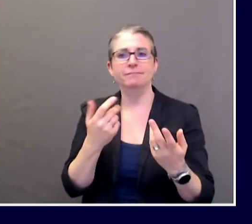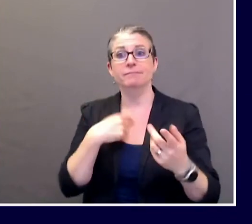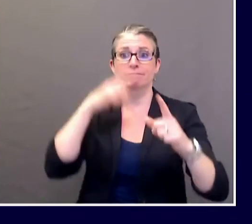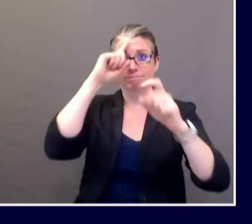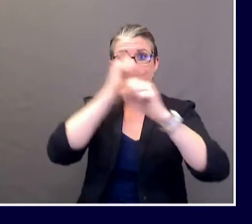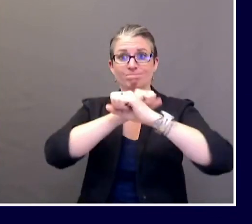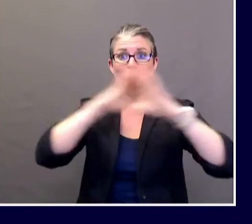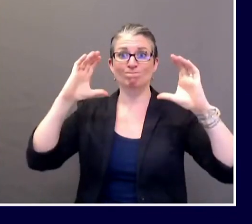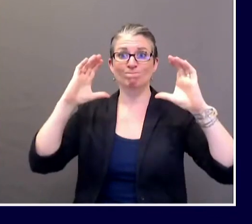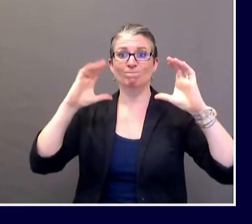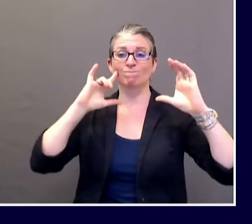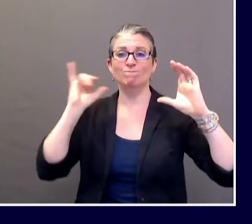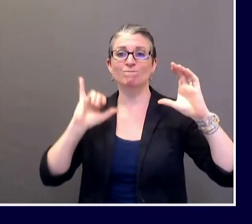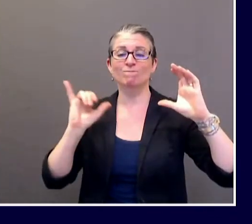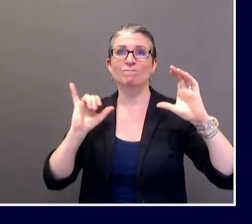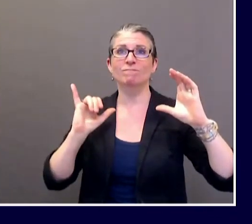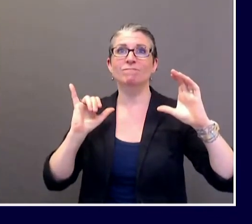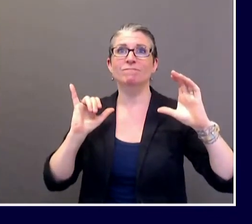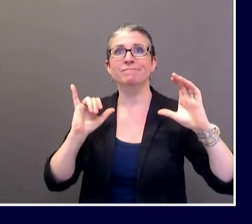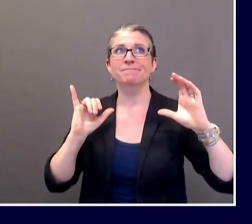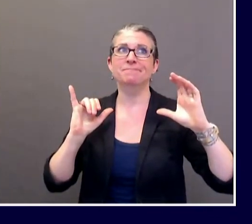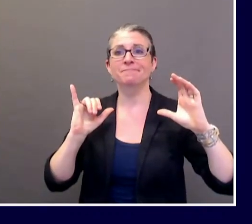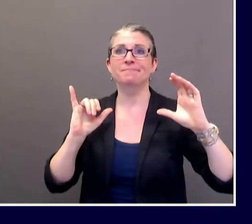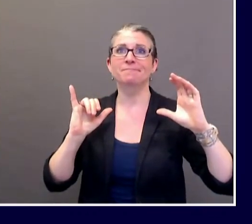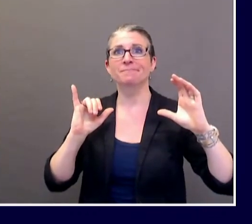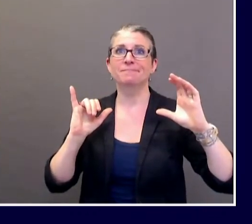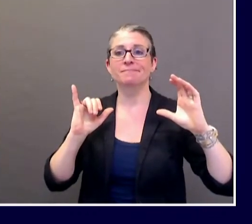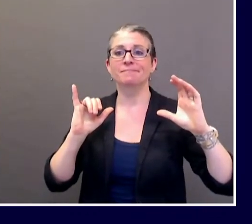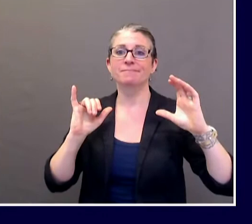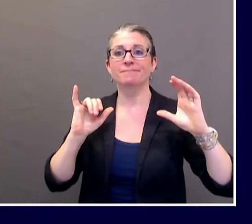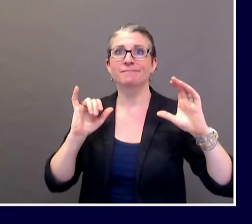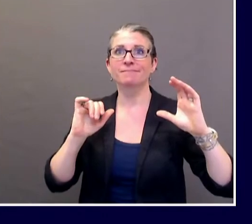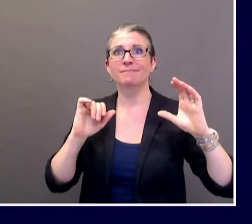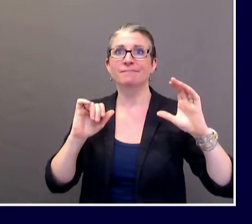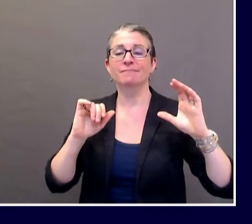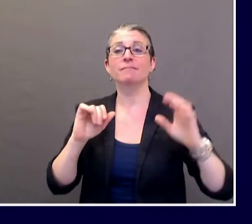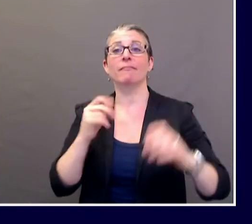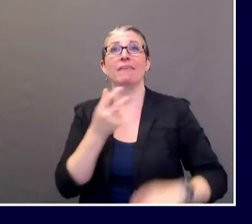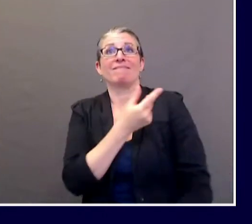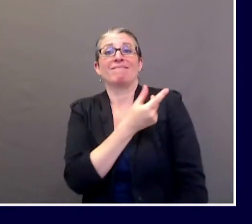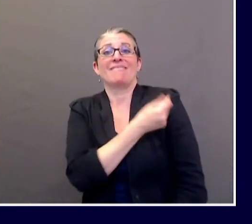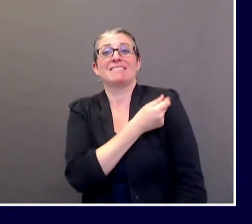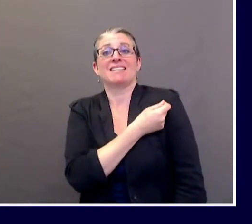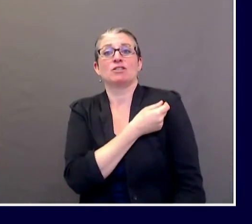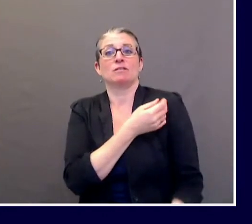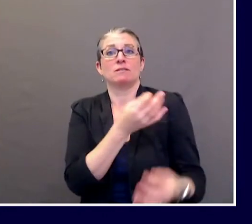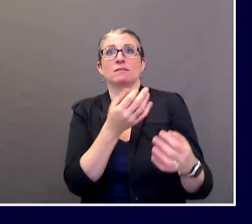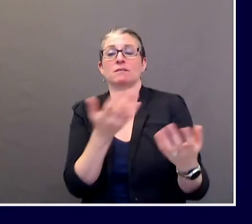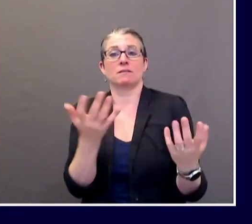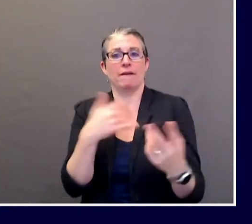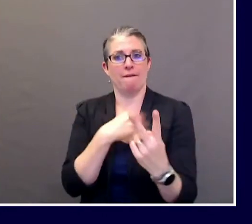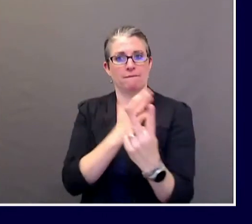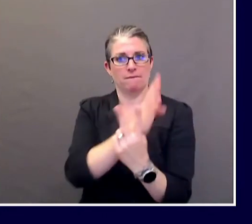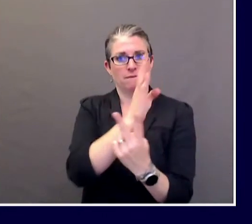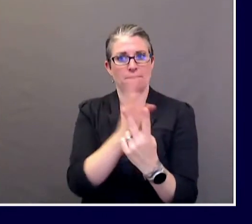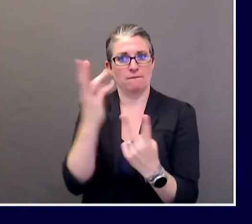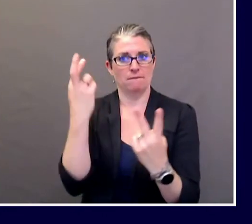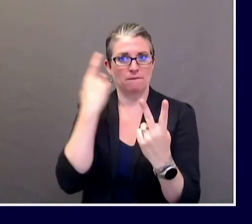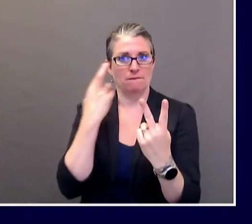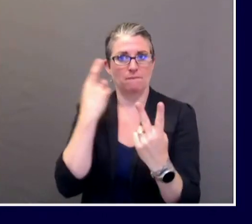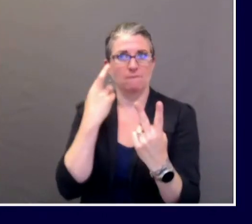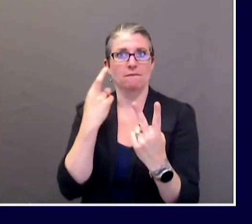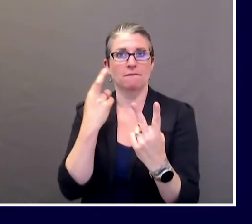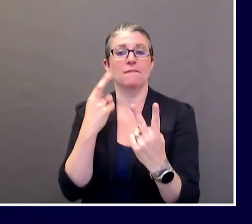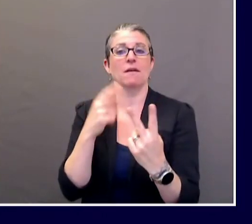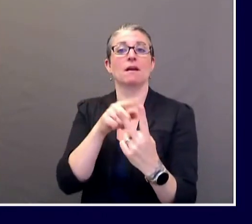at the speed of trust. It also moves at the speed of convenience. So in order to try to get ahead of